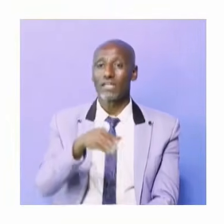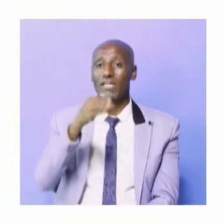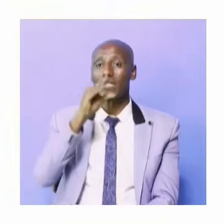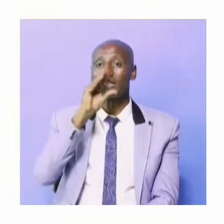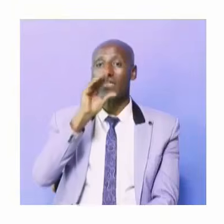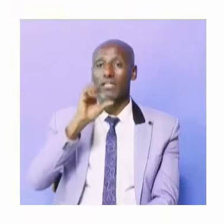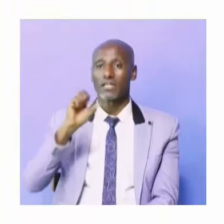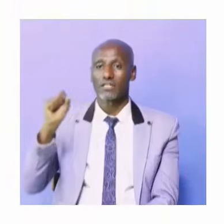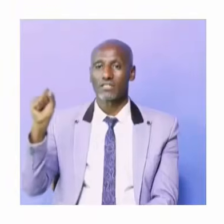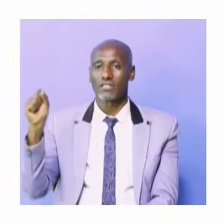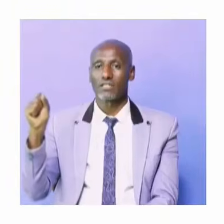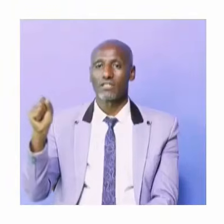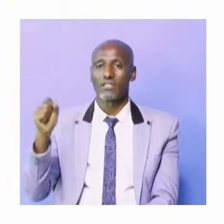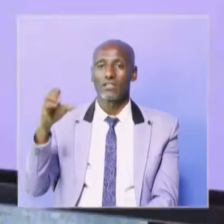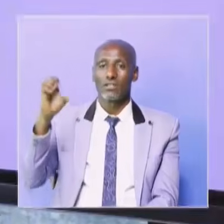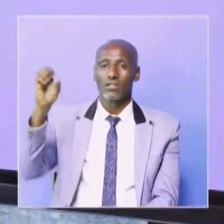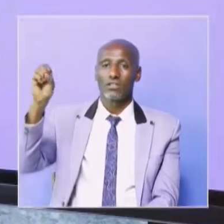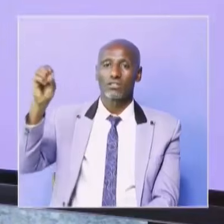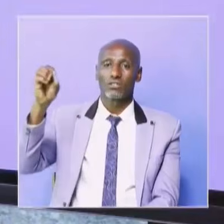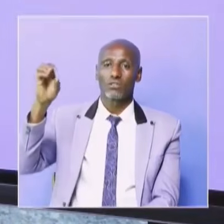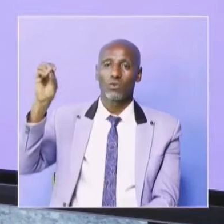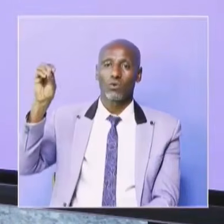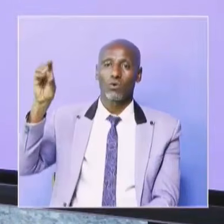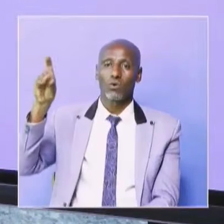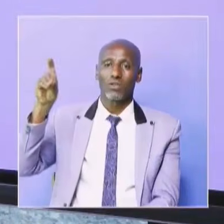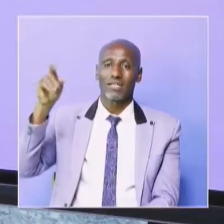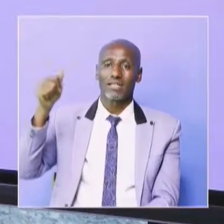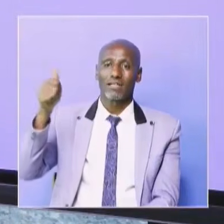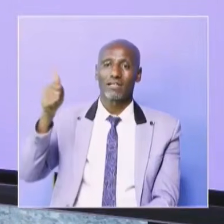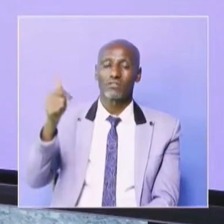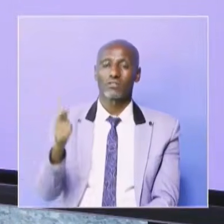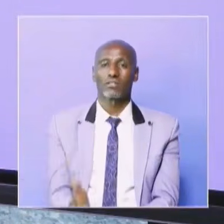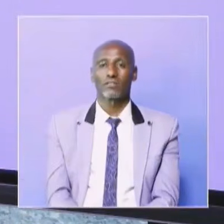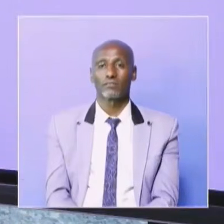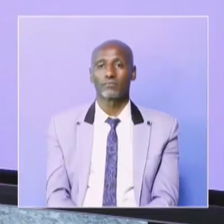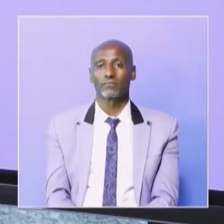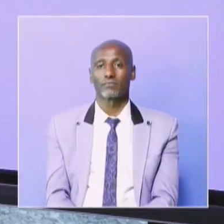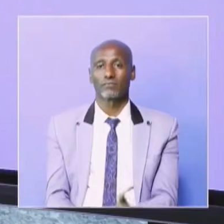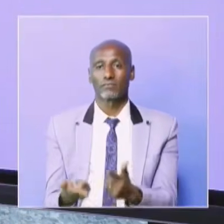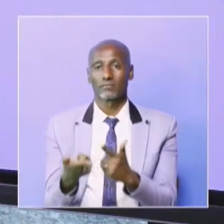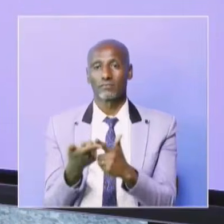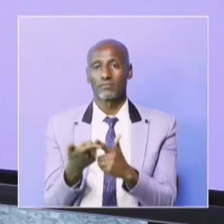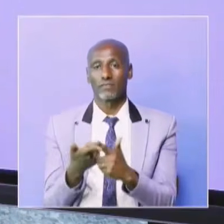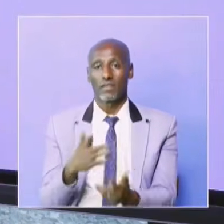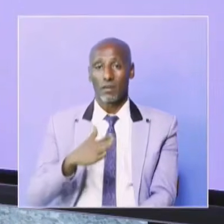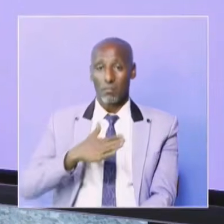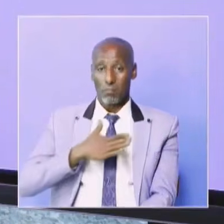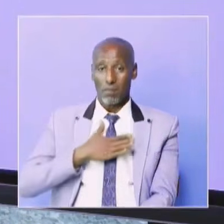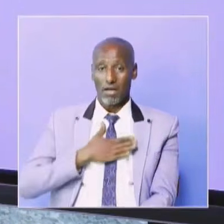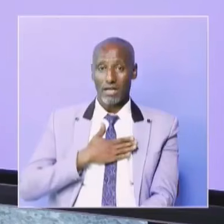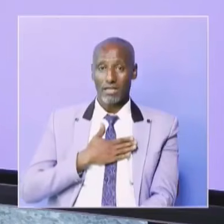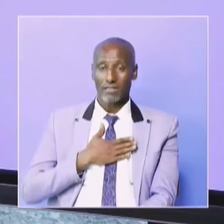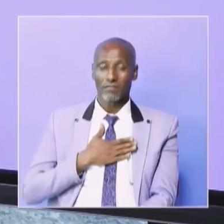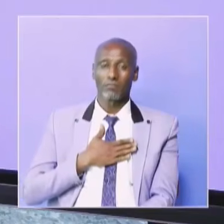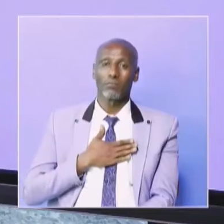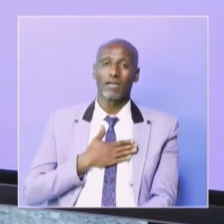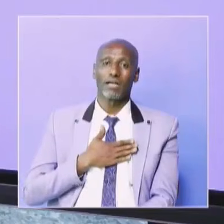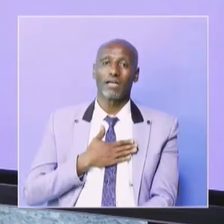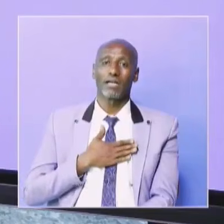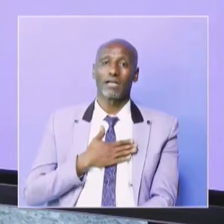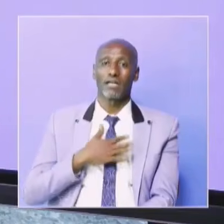Ayantu never drinks soda. You see? The second one. My father not